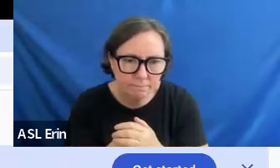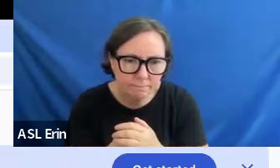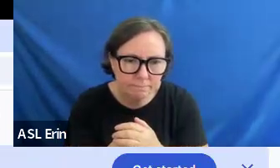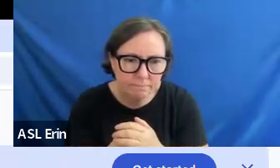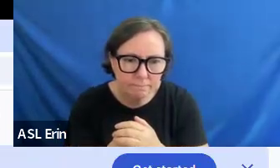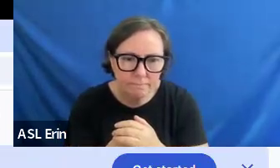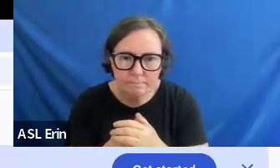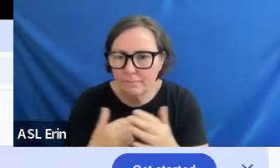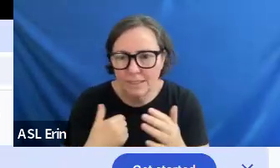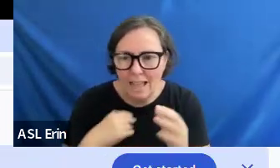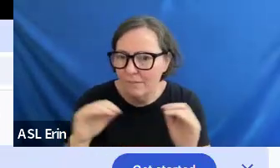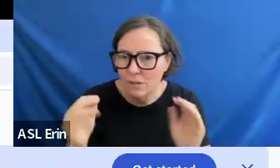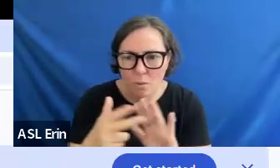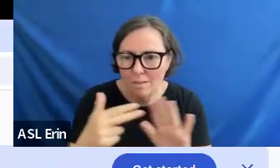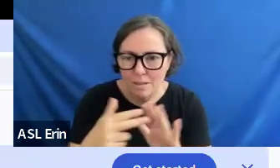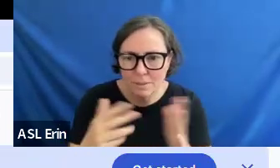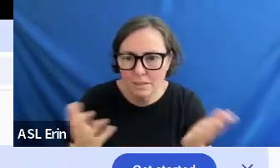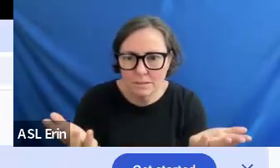That have no labels.